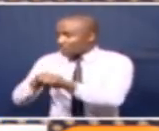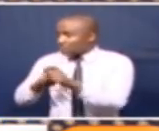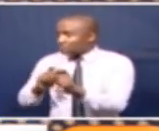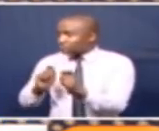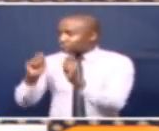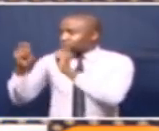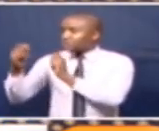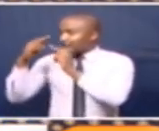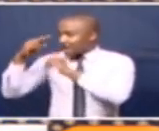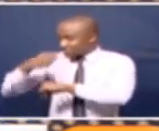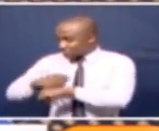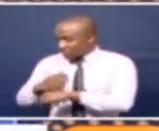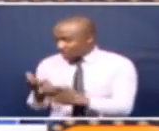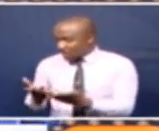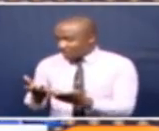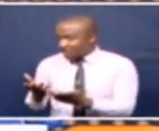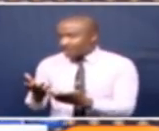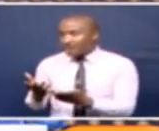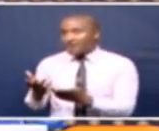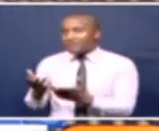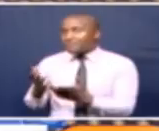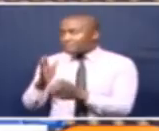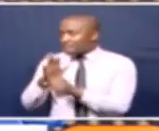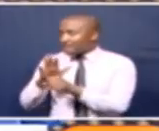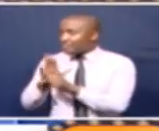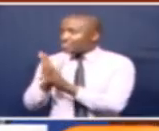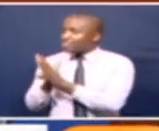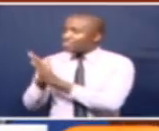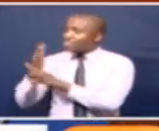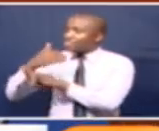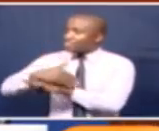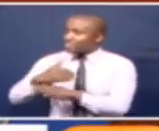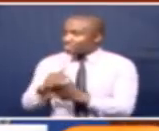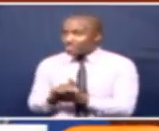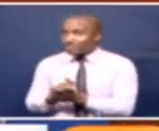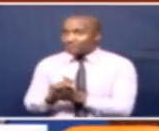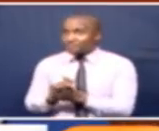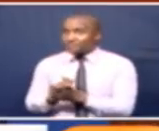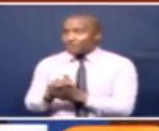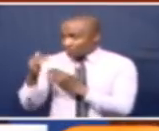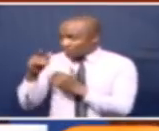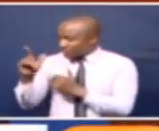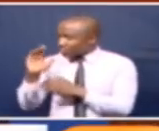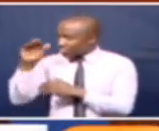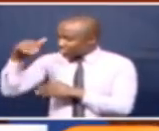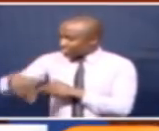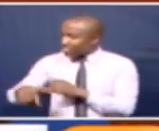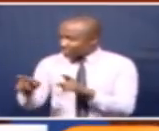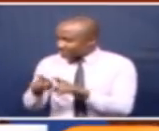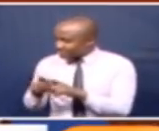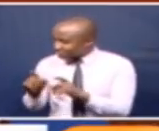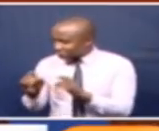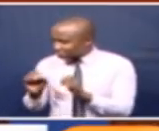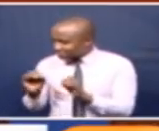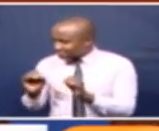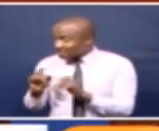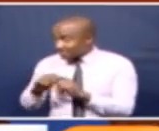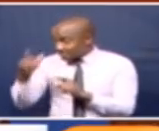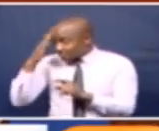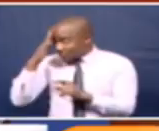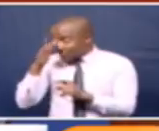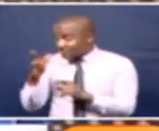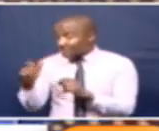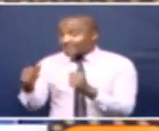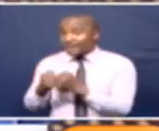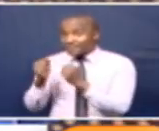secondary school, they sort of slacken. We certainly hope this will not be the case for you, but I hope you are aware that this